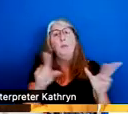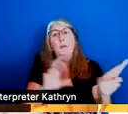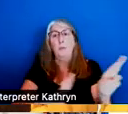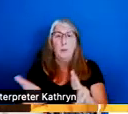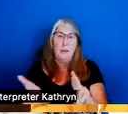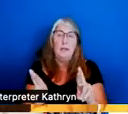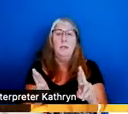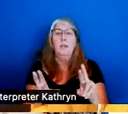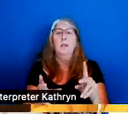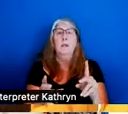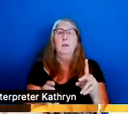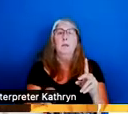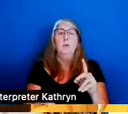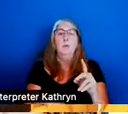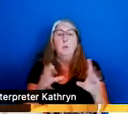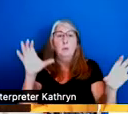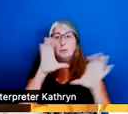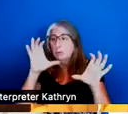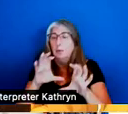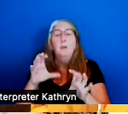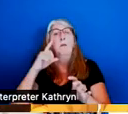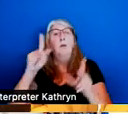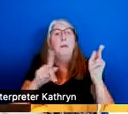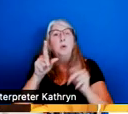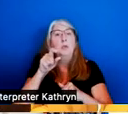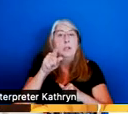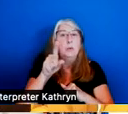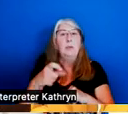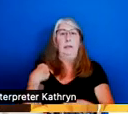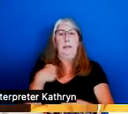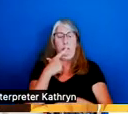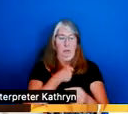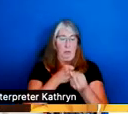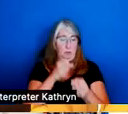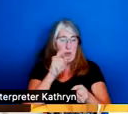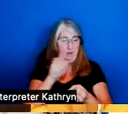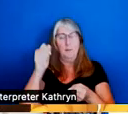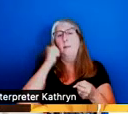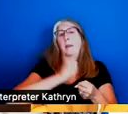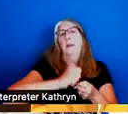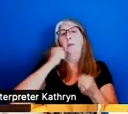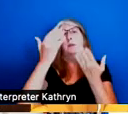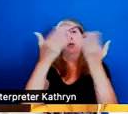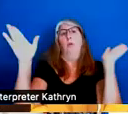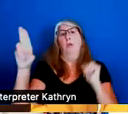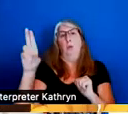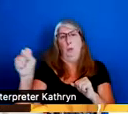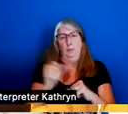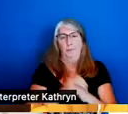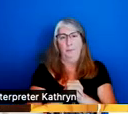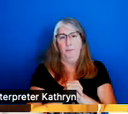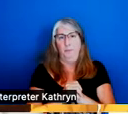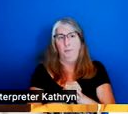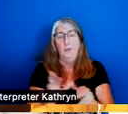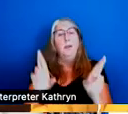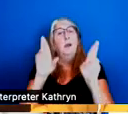to find those people who need you, who need us, and for supporting them every day across the country. I'm